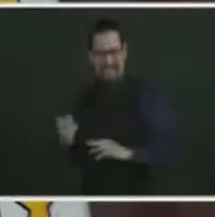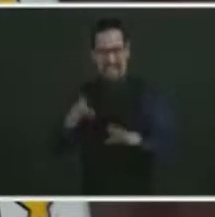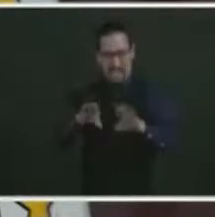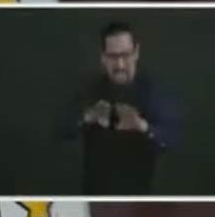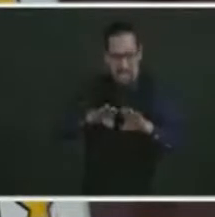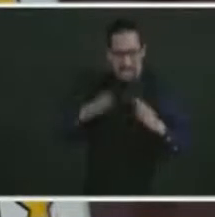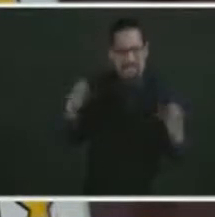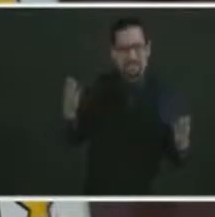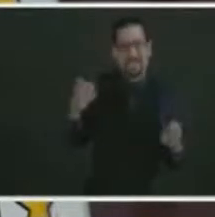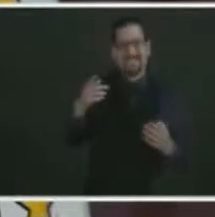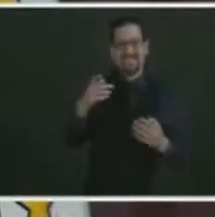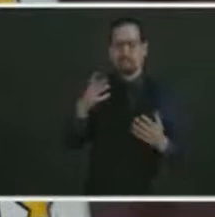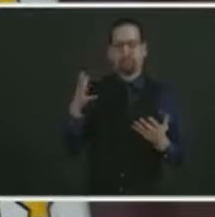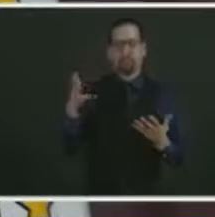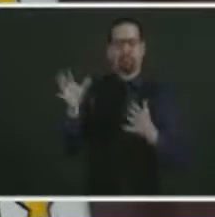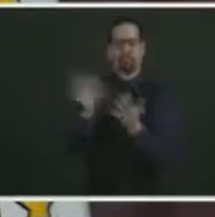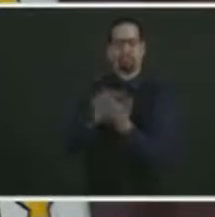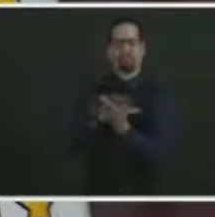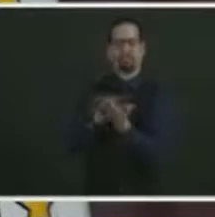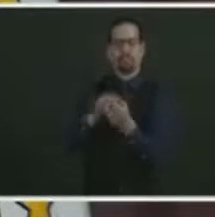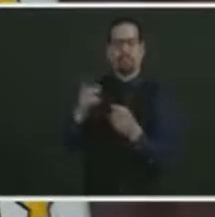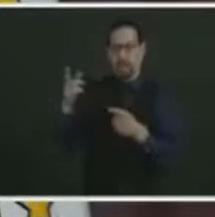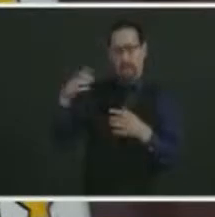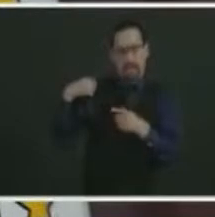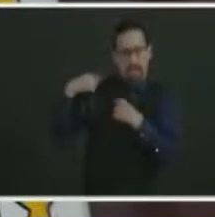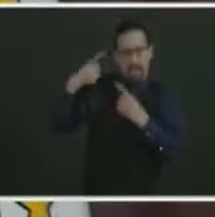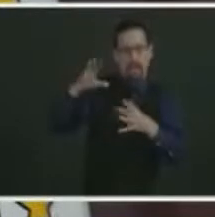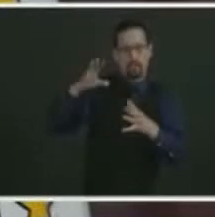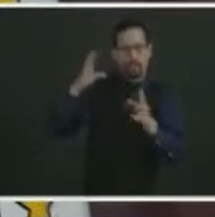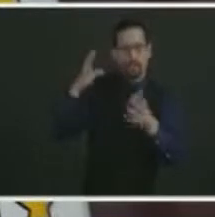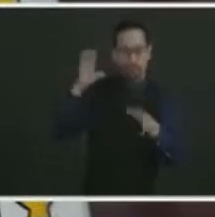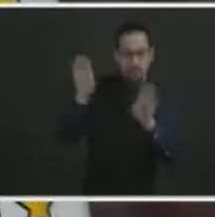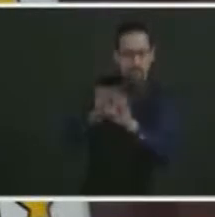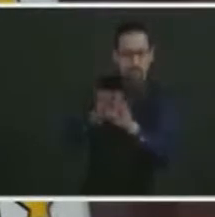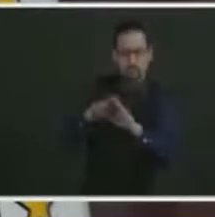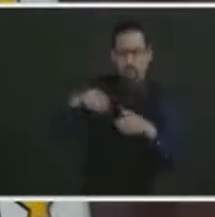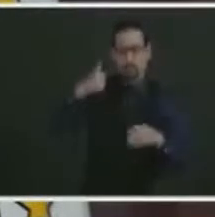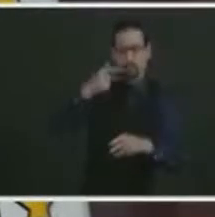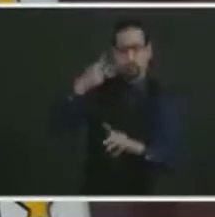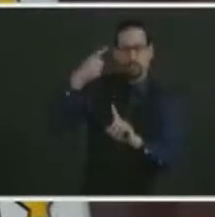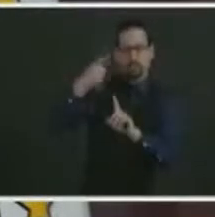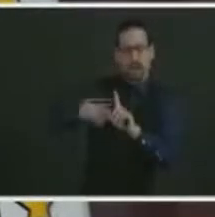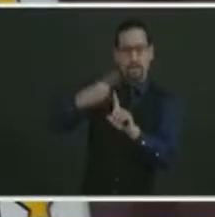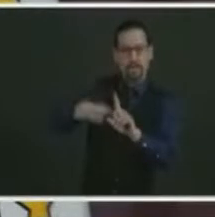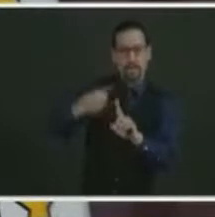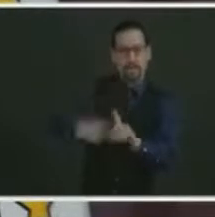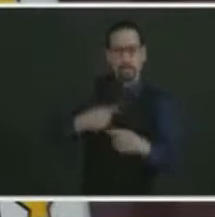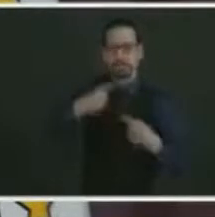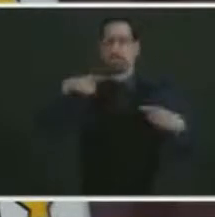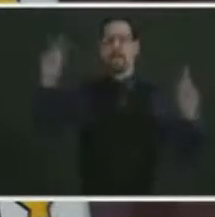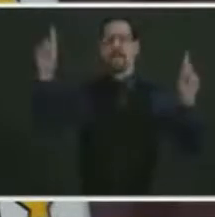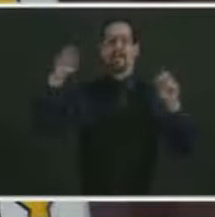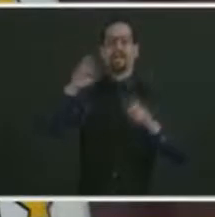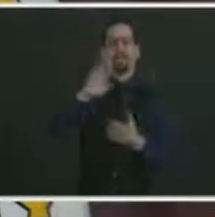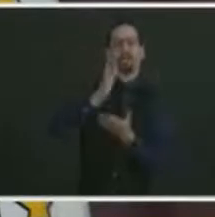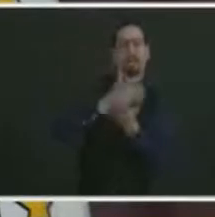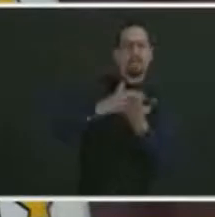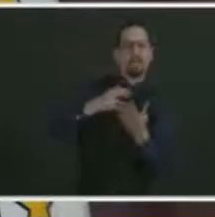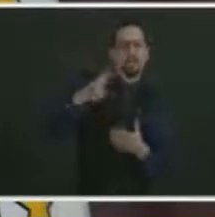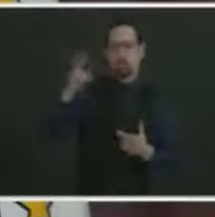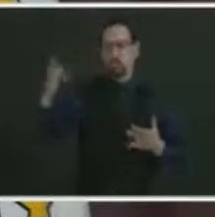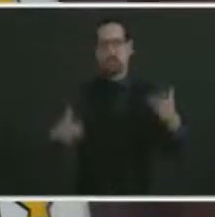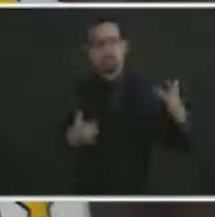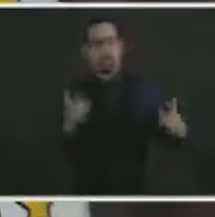that have been closed for months. They are just getting back on their feet. Tuesday may have been their first day